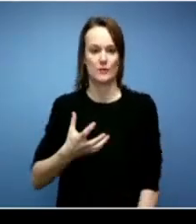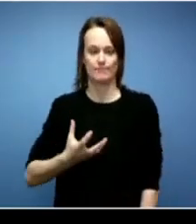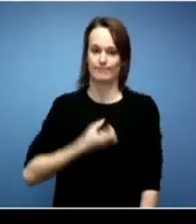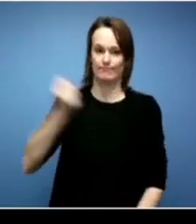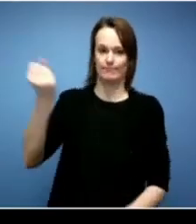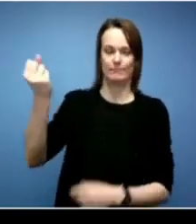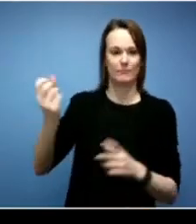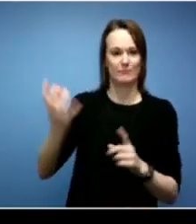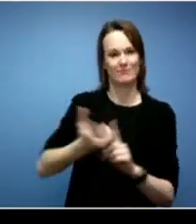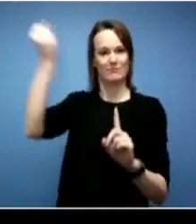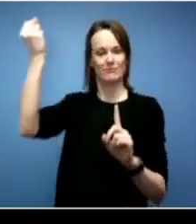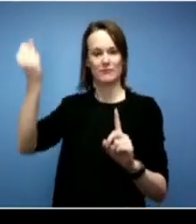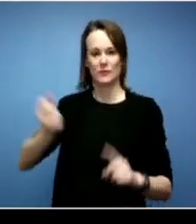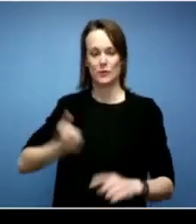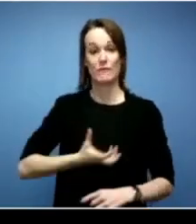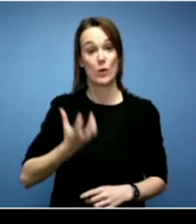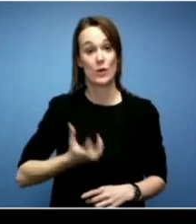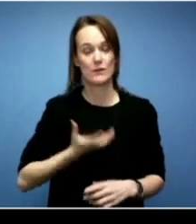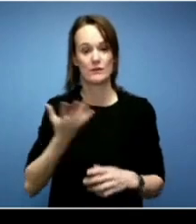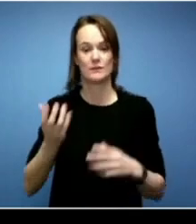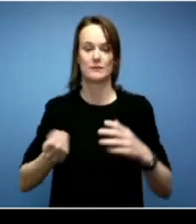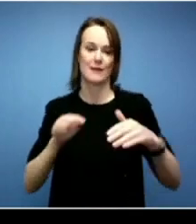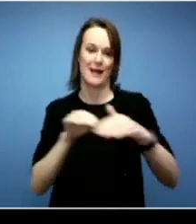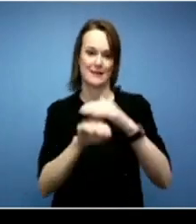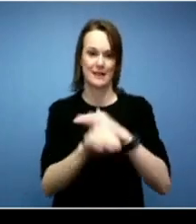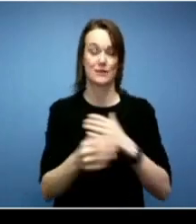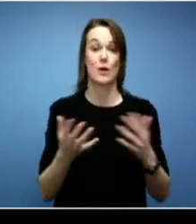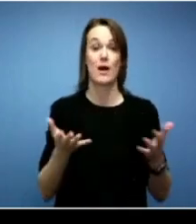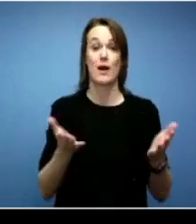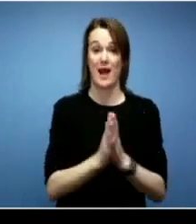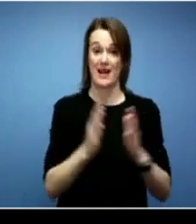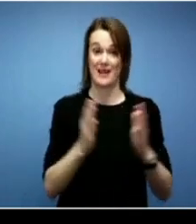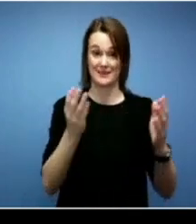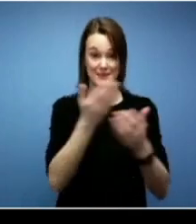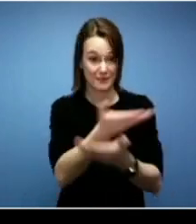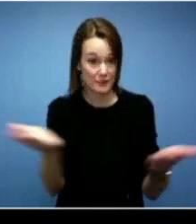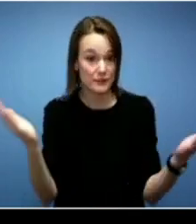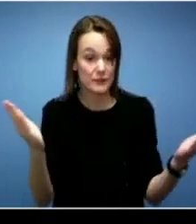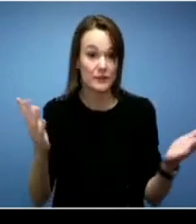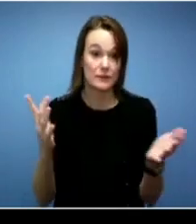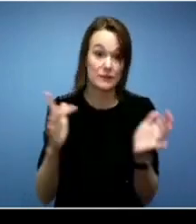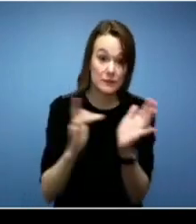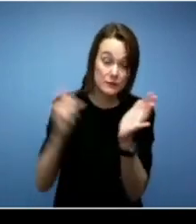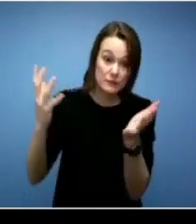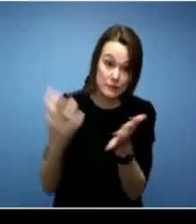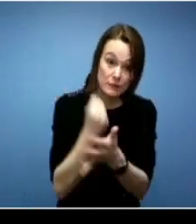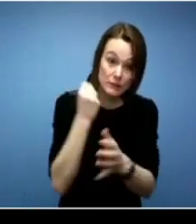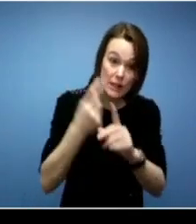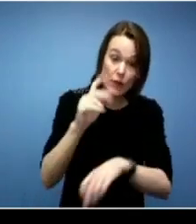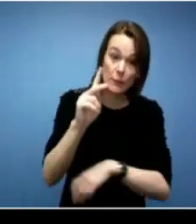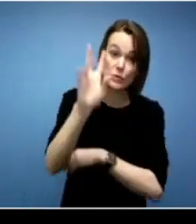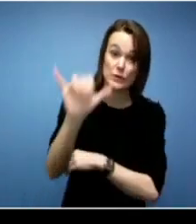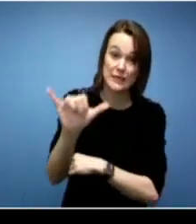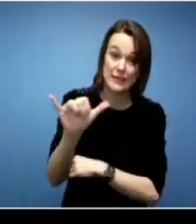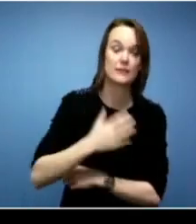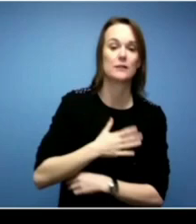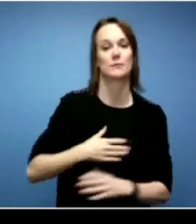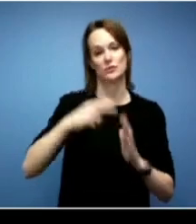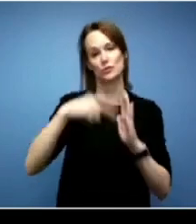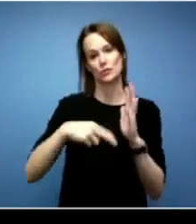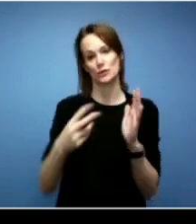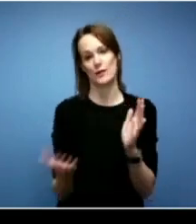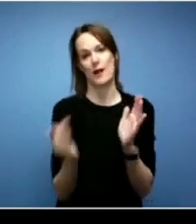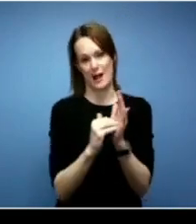I therefore ask all of you here today, as treaty beneficiaries, to not only go back and read again and reflect on the calls